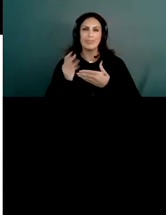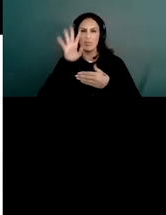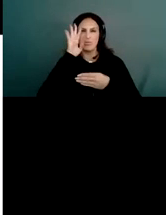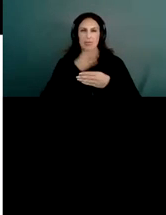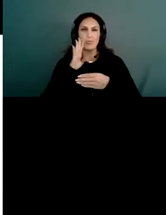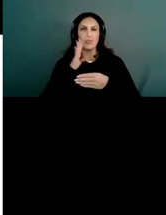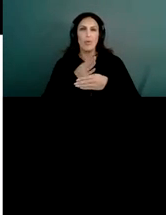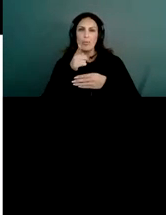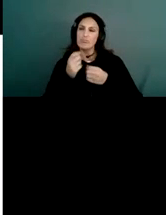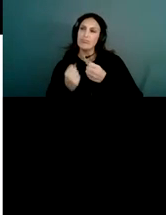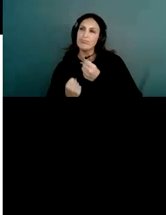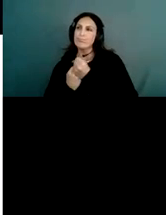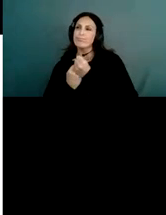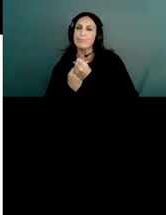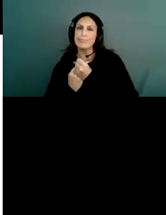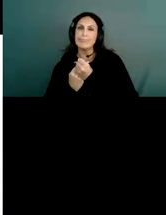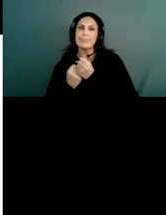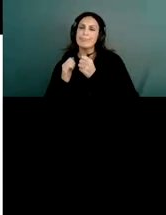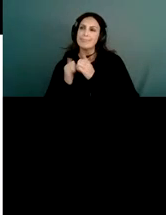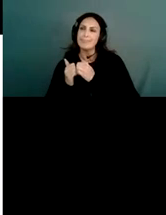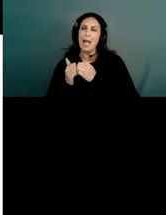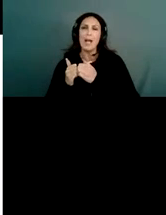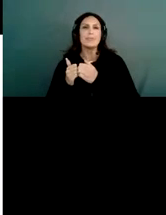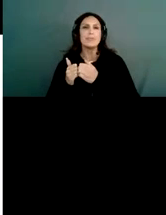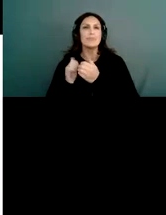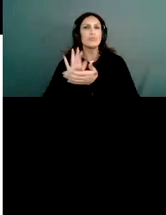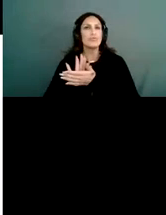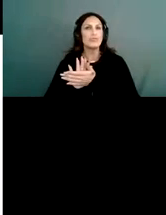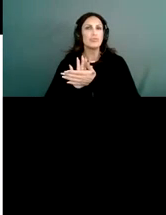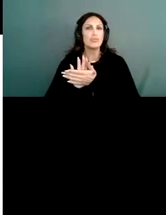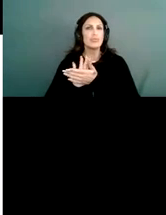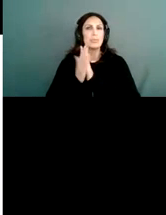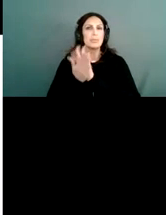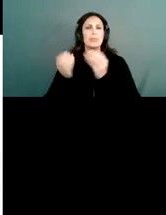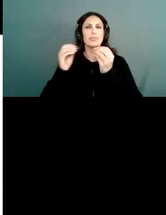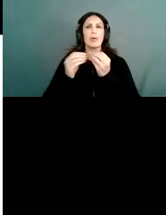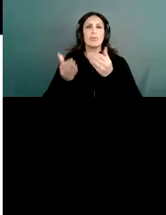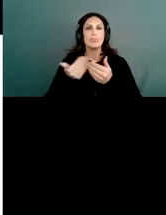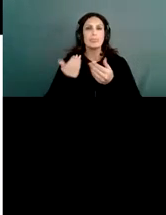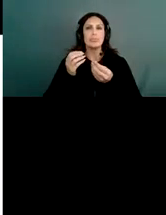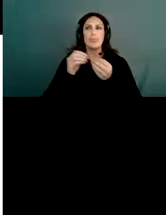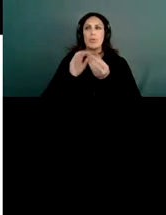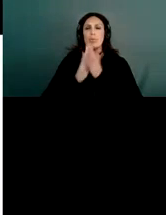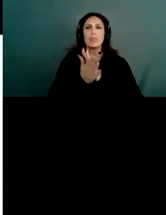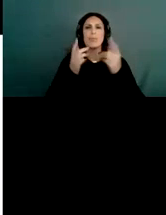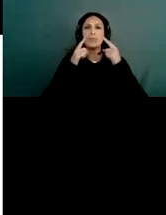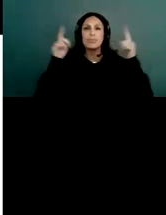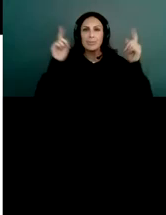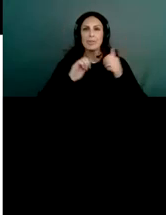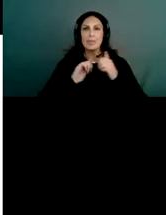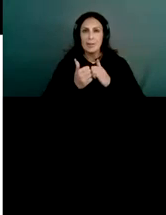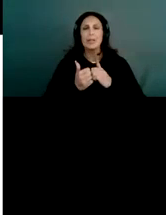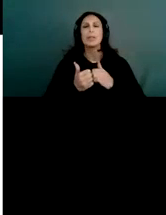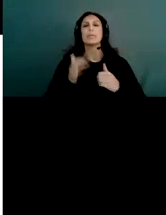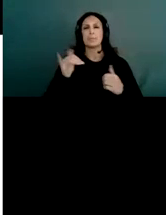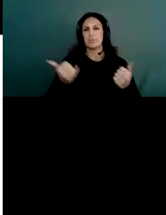we'll have time at the end of the presentation for some more question and answers. So if at any time today you have a